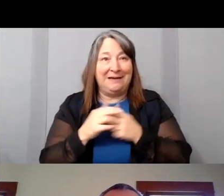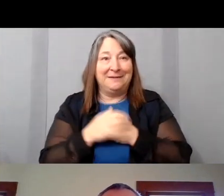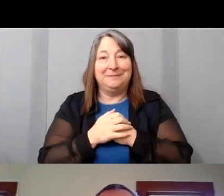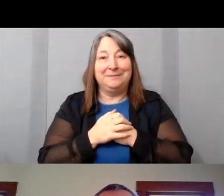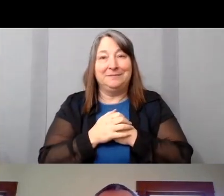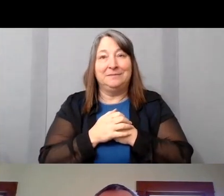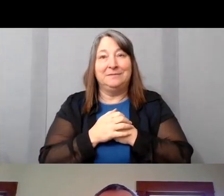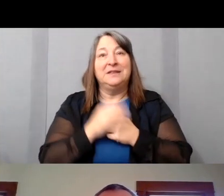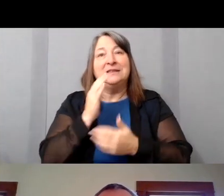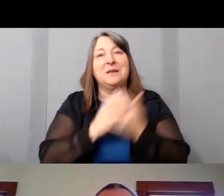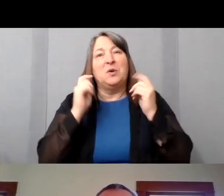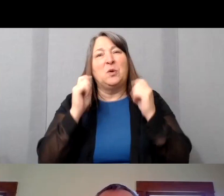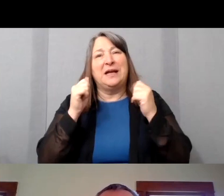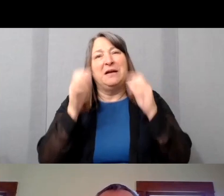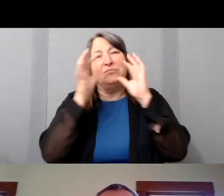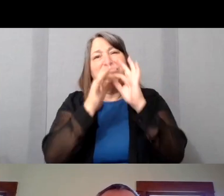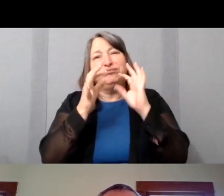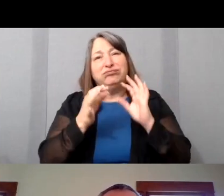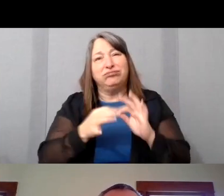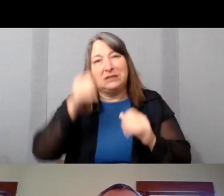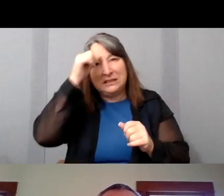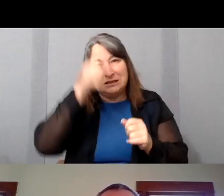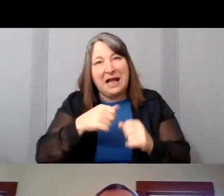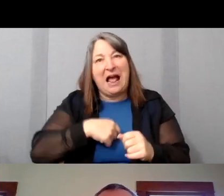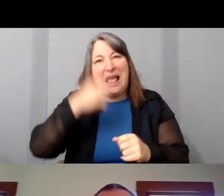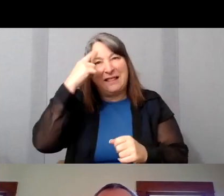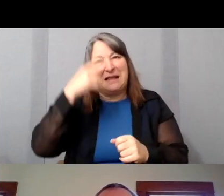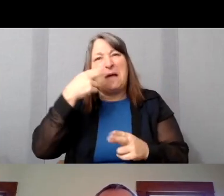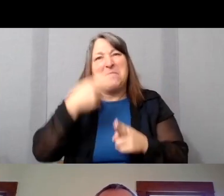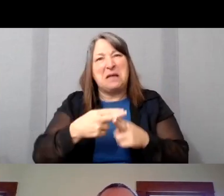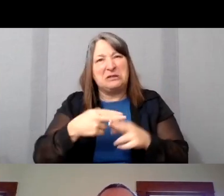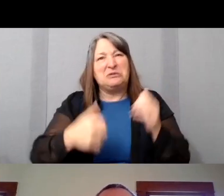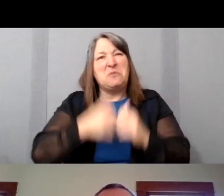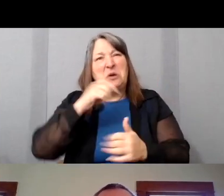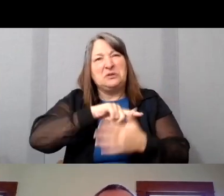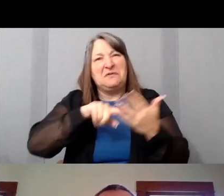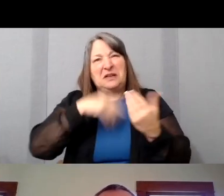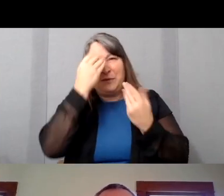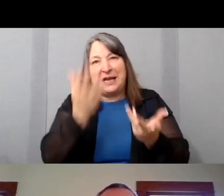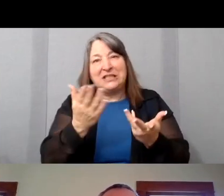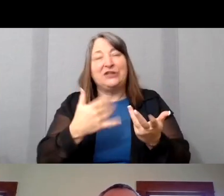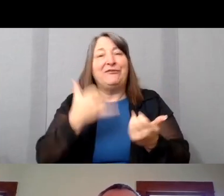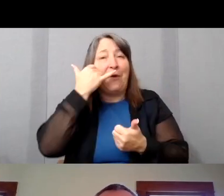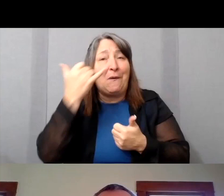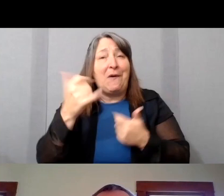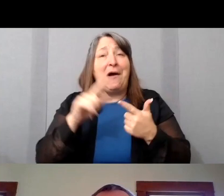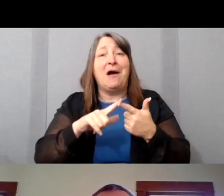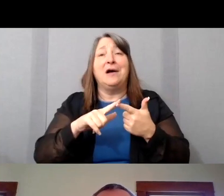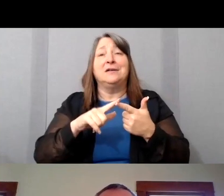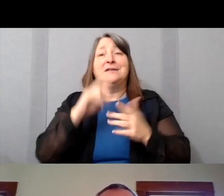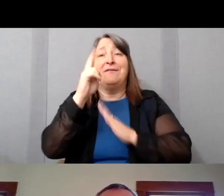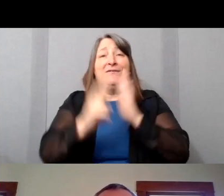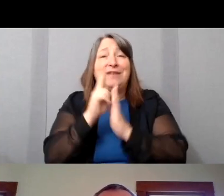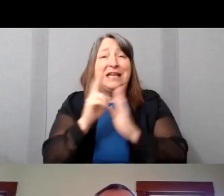Just some quick things to keep in mind. I think I've touched on most of this already. Phone calls, video conferencing. I think